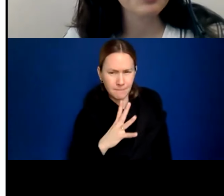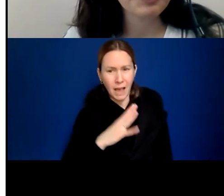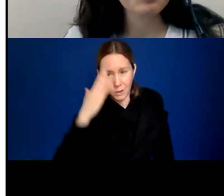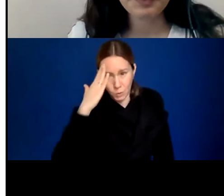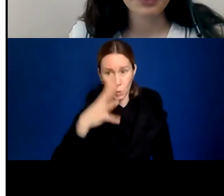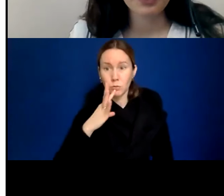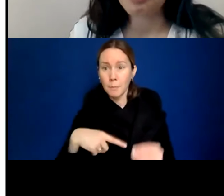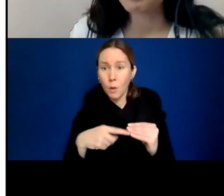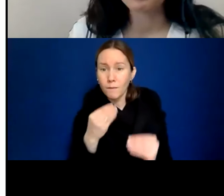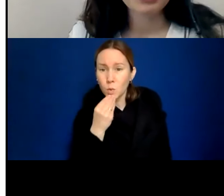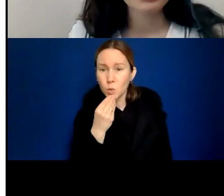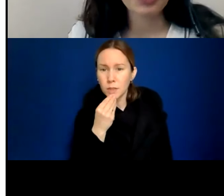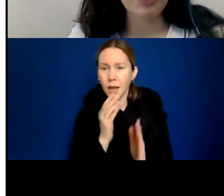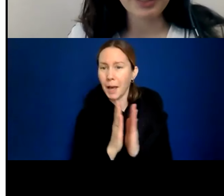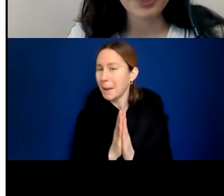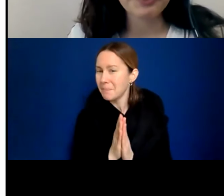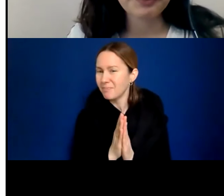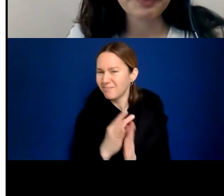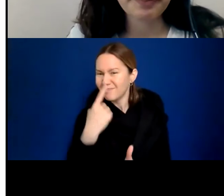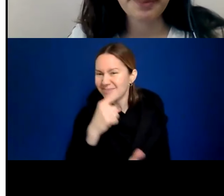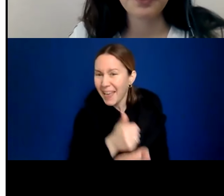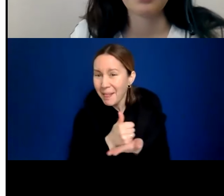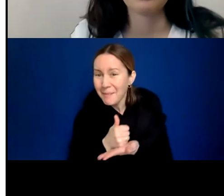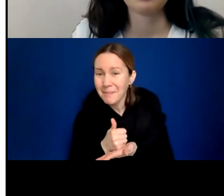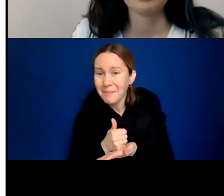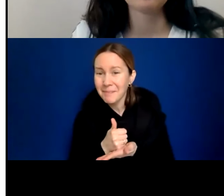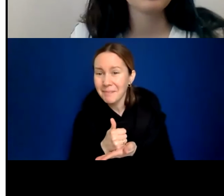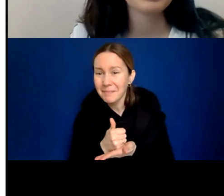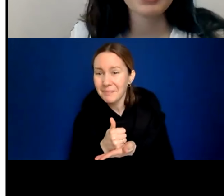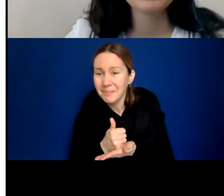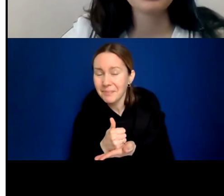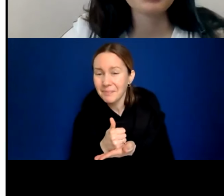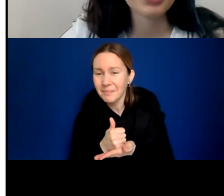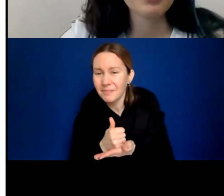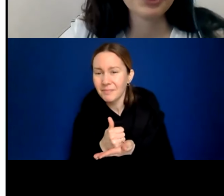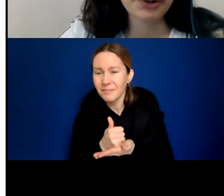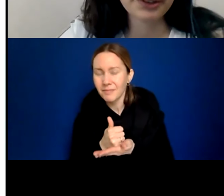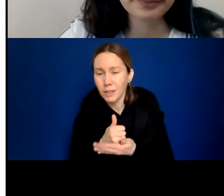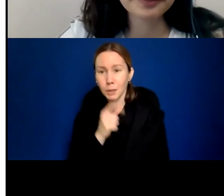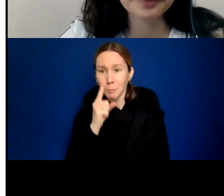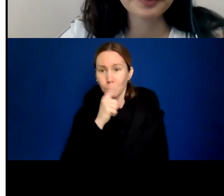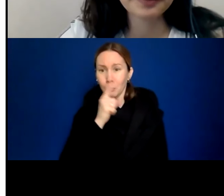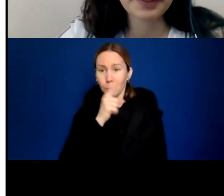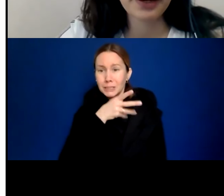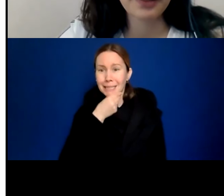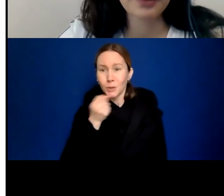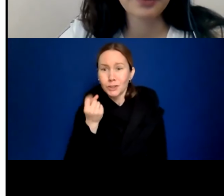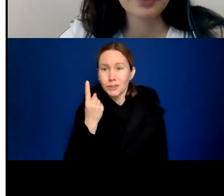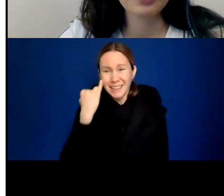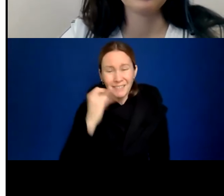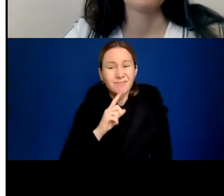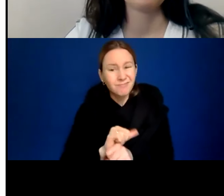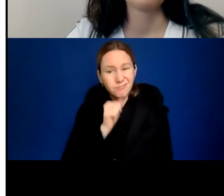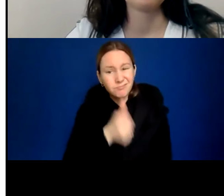food. Can you help me a bit? Don't pretend to understand when you don't.